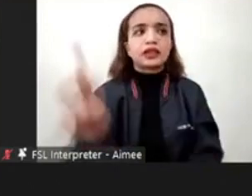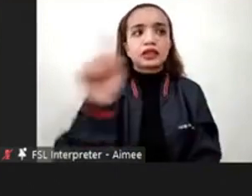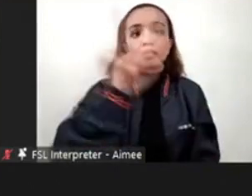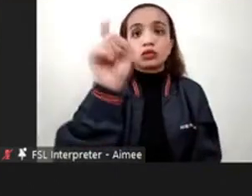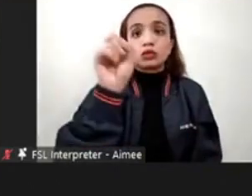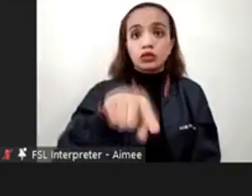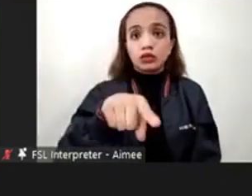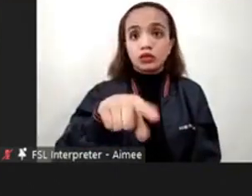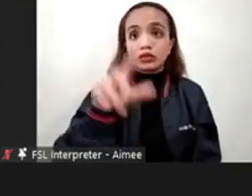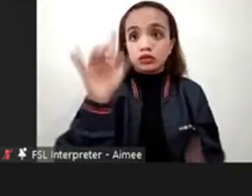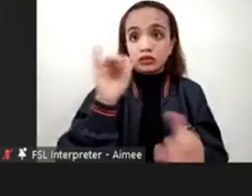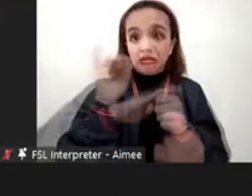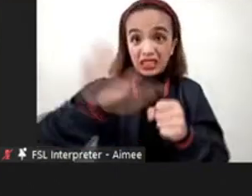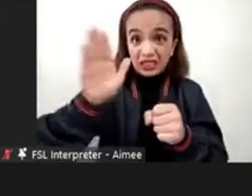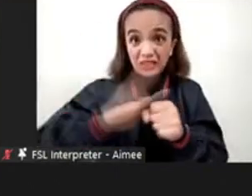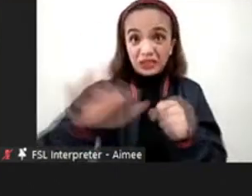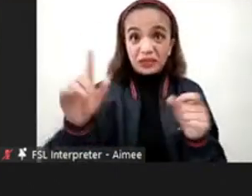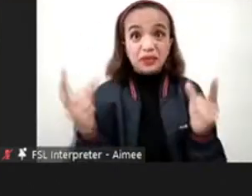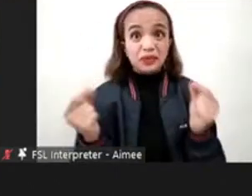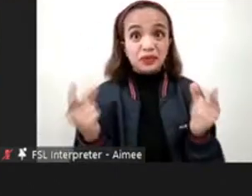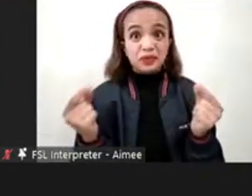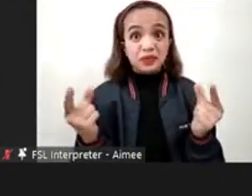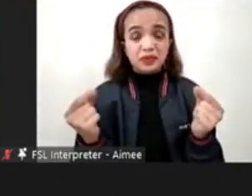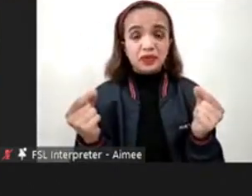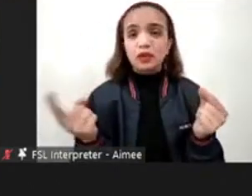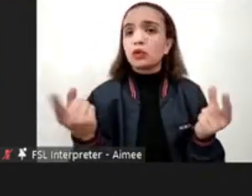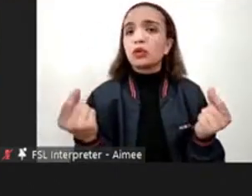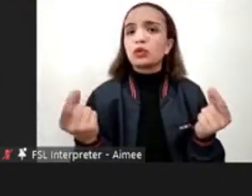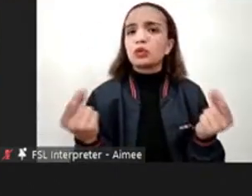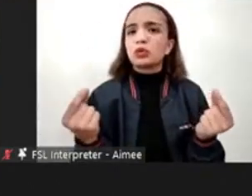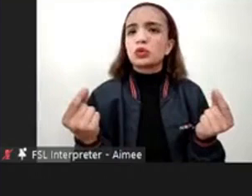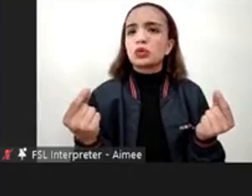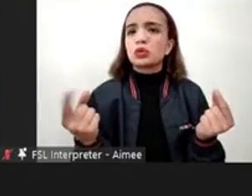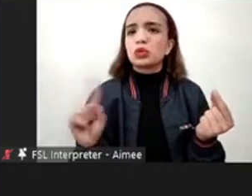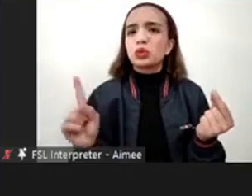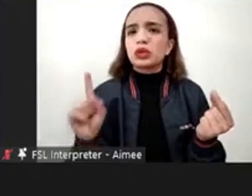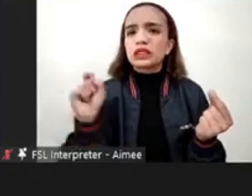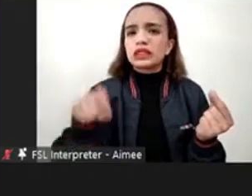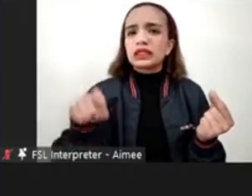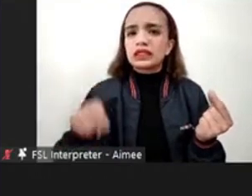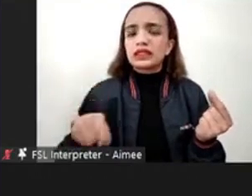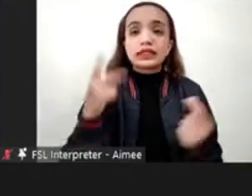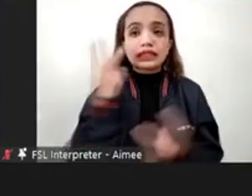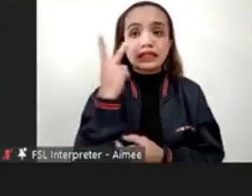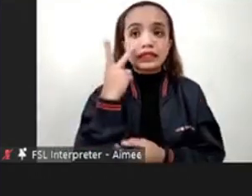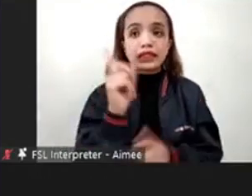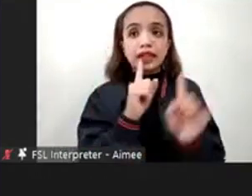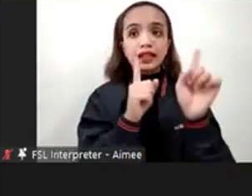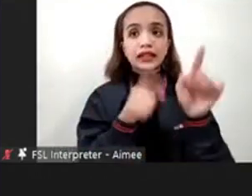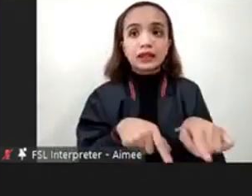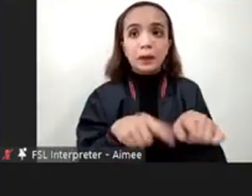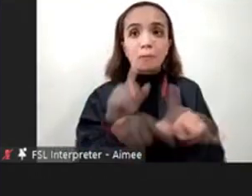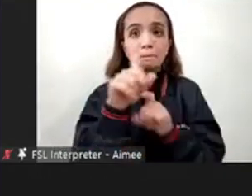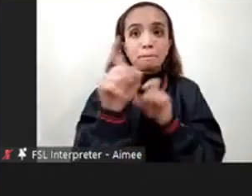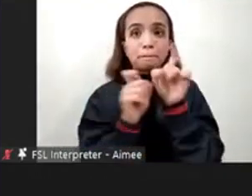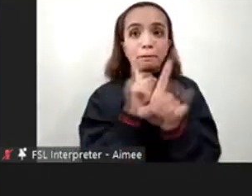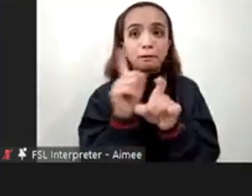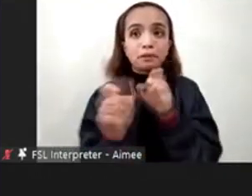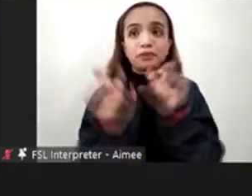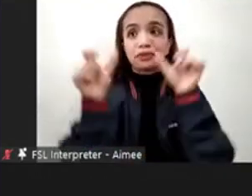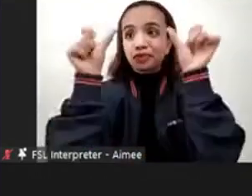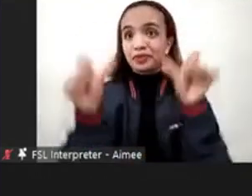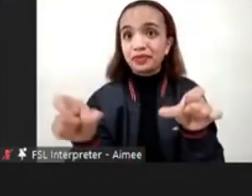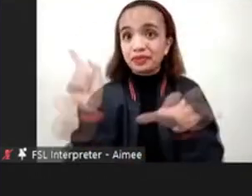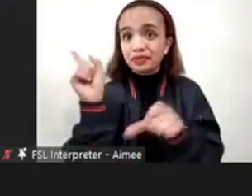do enough, and what more do we have to do? So let's find the answers to these questions I've posted